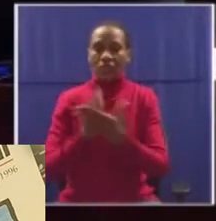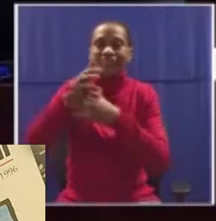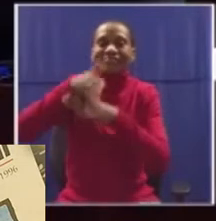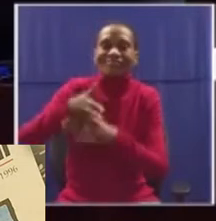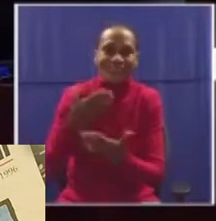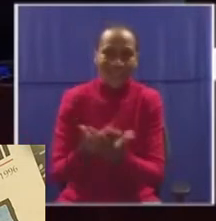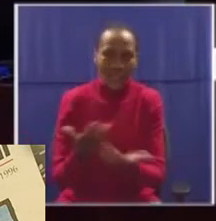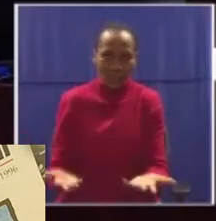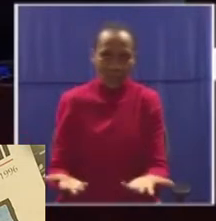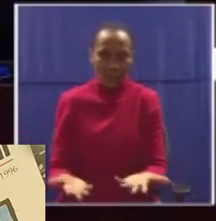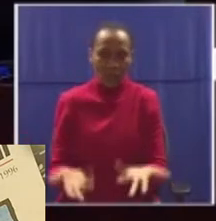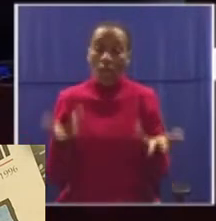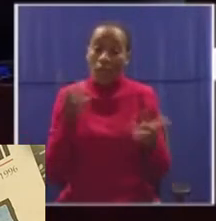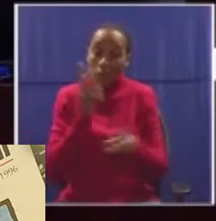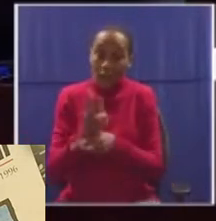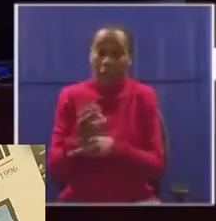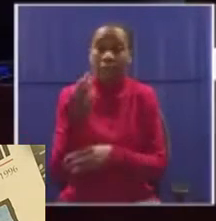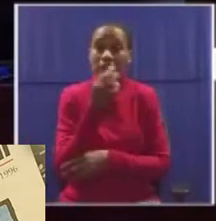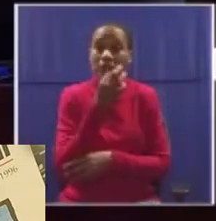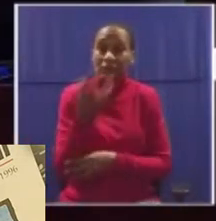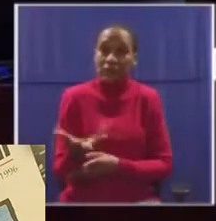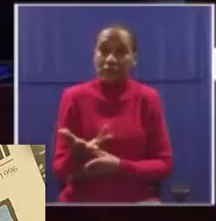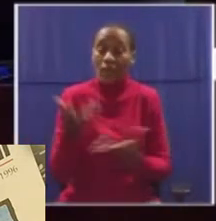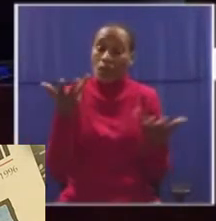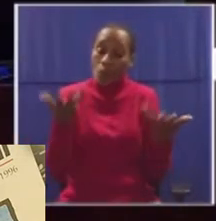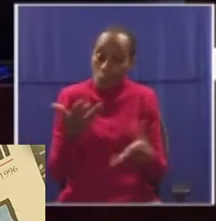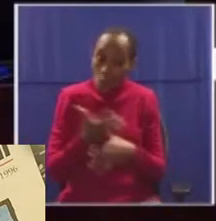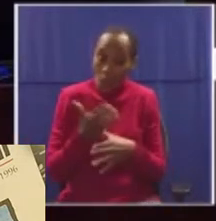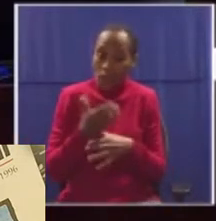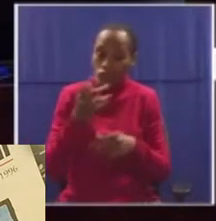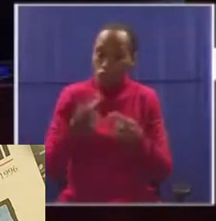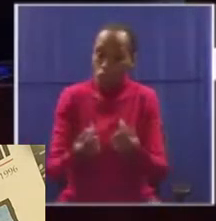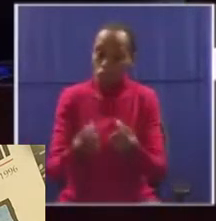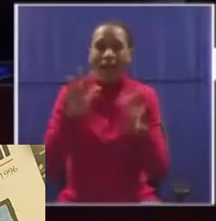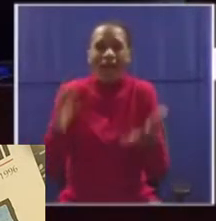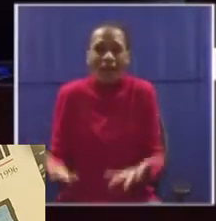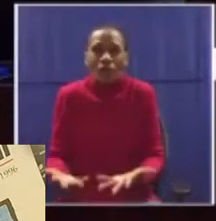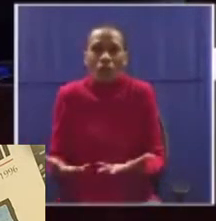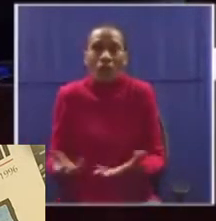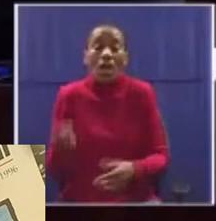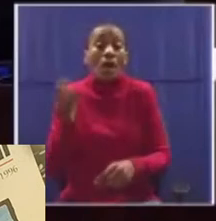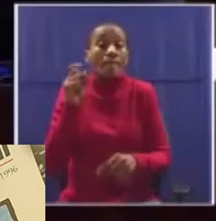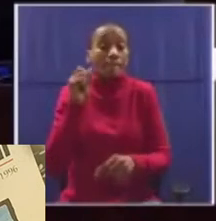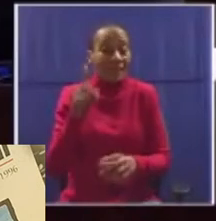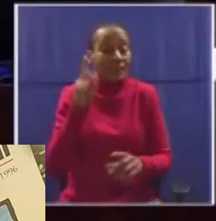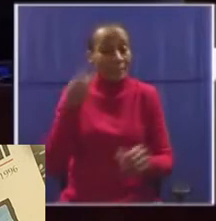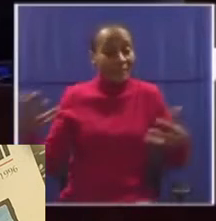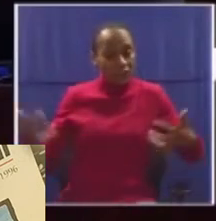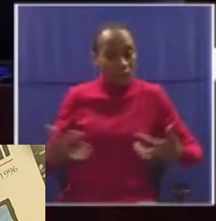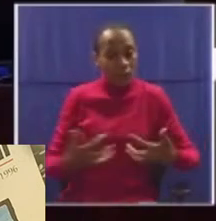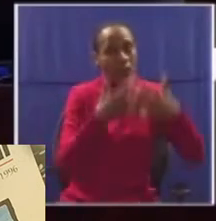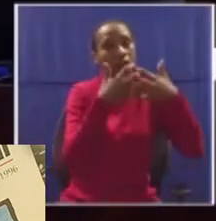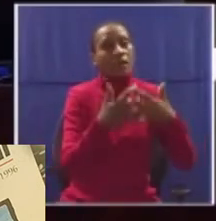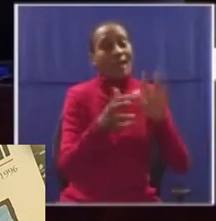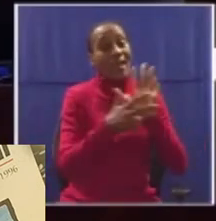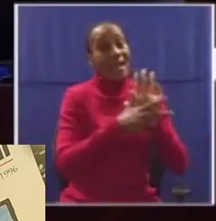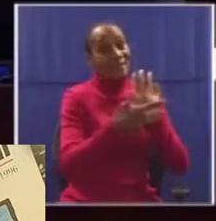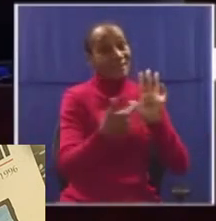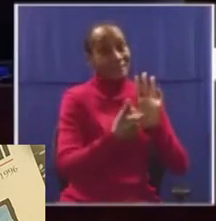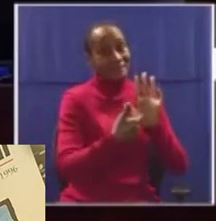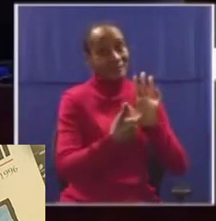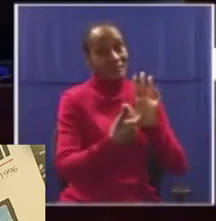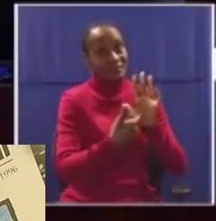and it provides that such interception may only take place as long as it is in accordance with the provisions of the act